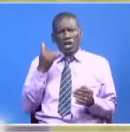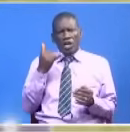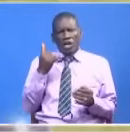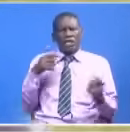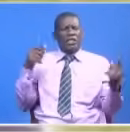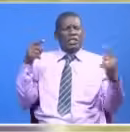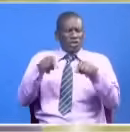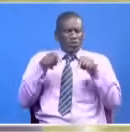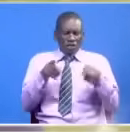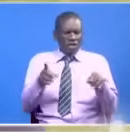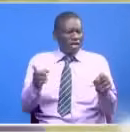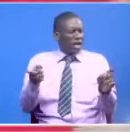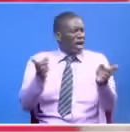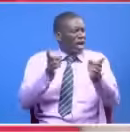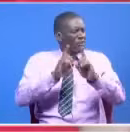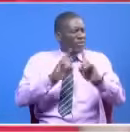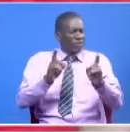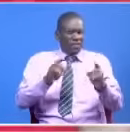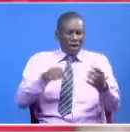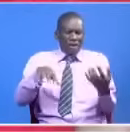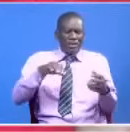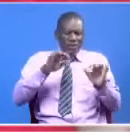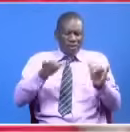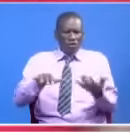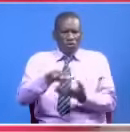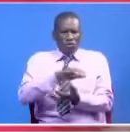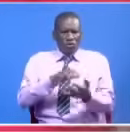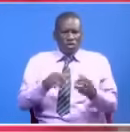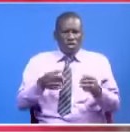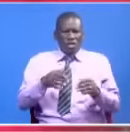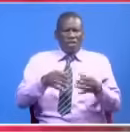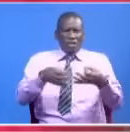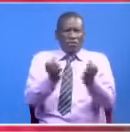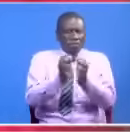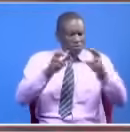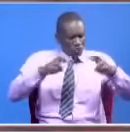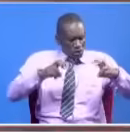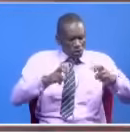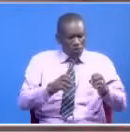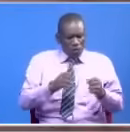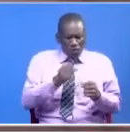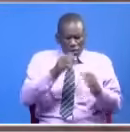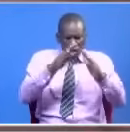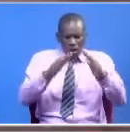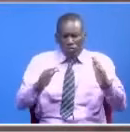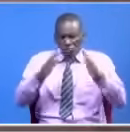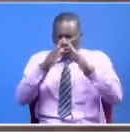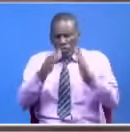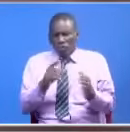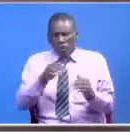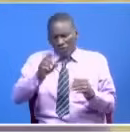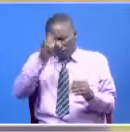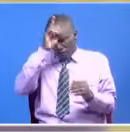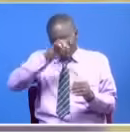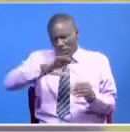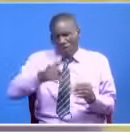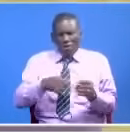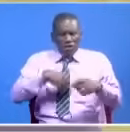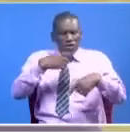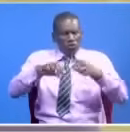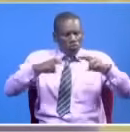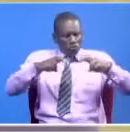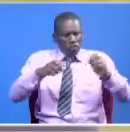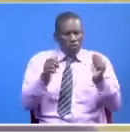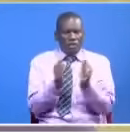now, sijakuwa mimi. The search was door to door, one village to the other, and it continued for 10 days. Na